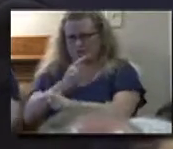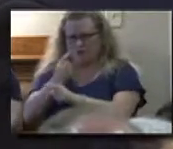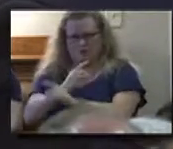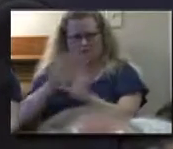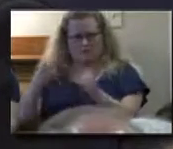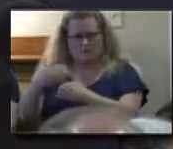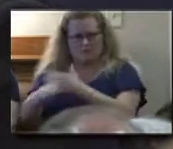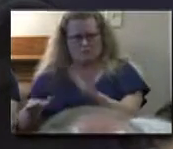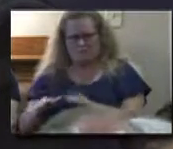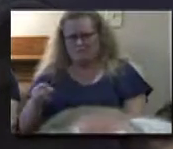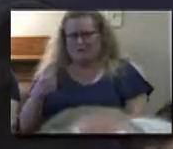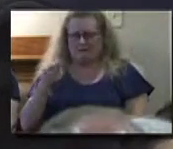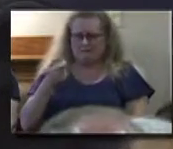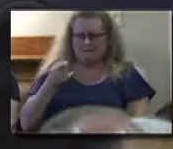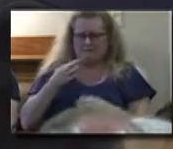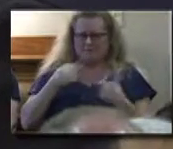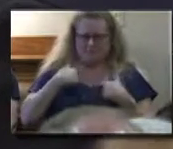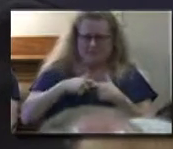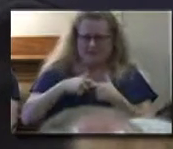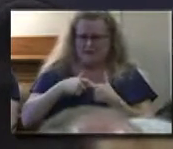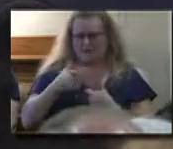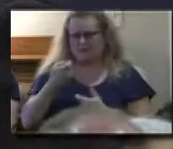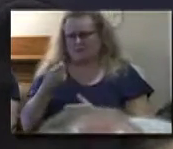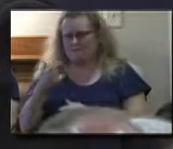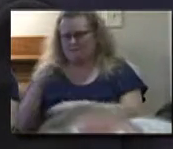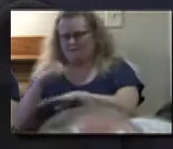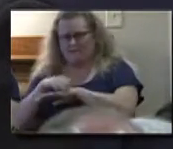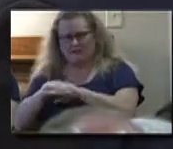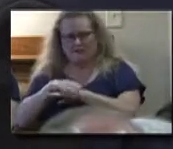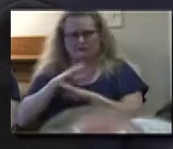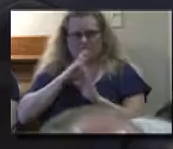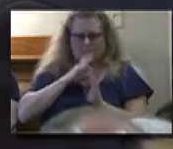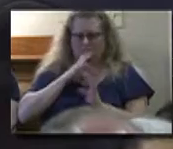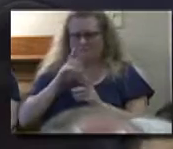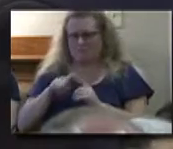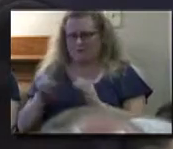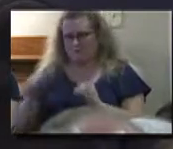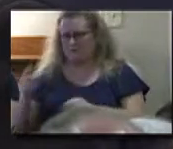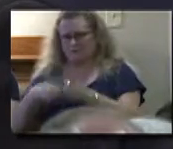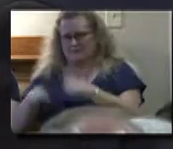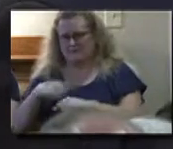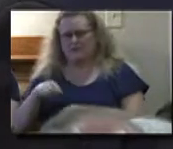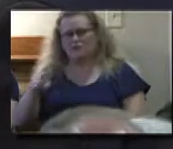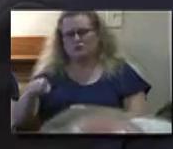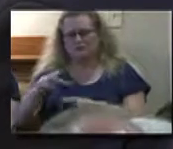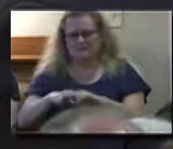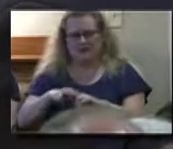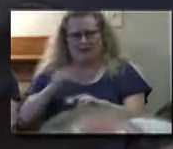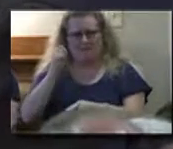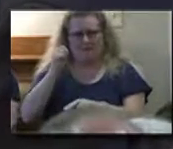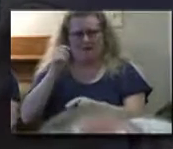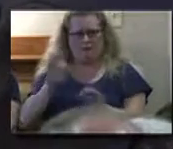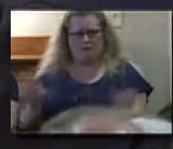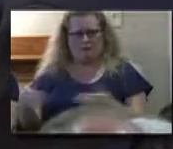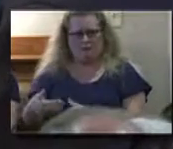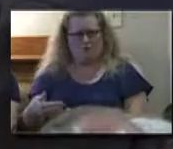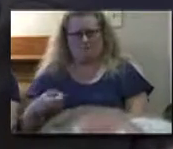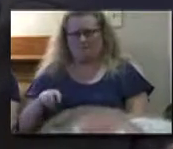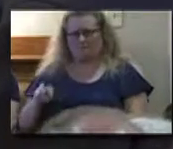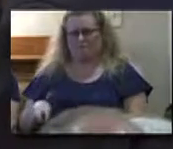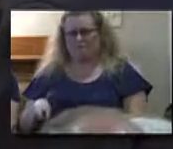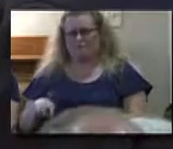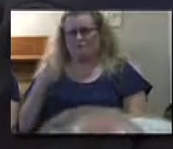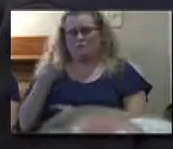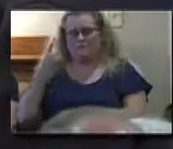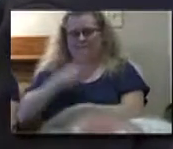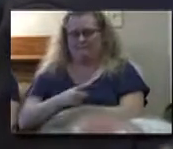of Spanish, a little bit of English spoken, no sign. Well, she sat in the back of the classroom until one day she picked up a chair and threw